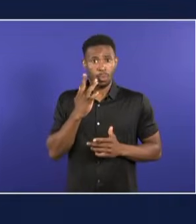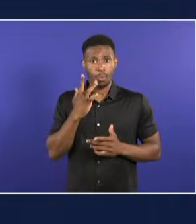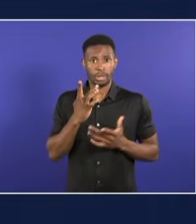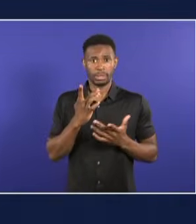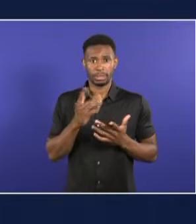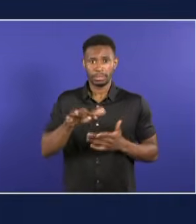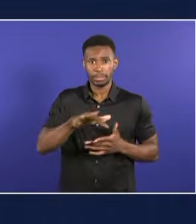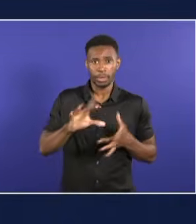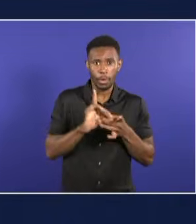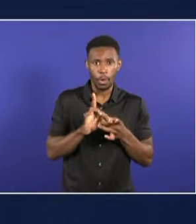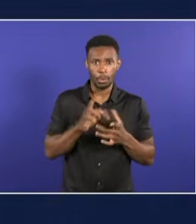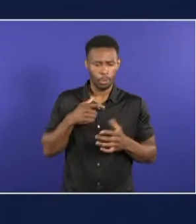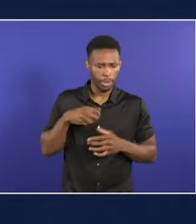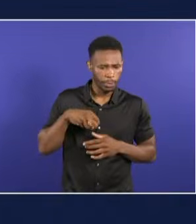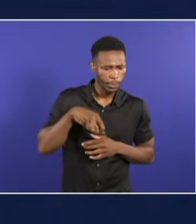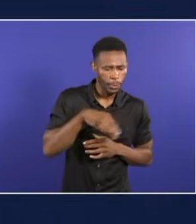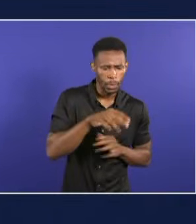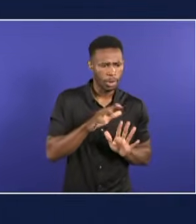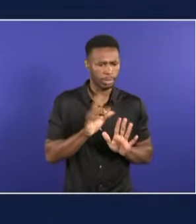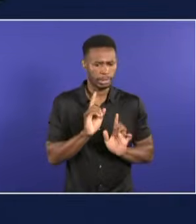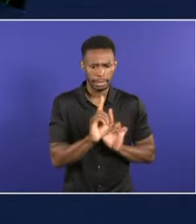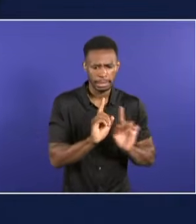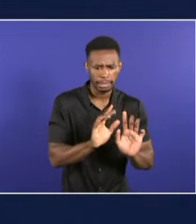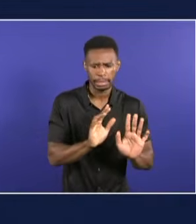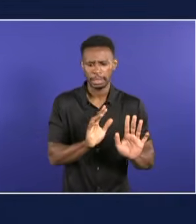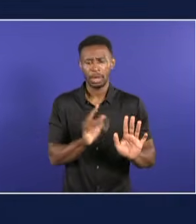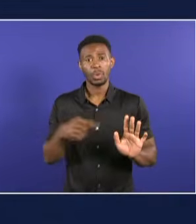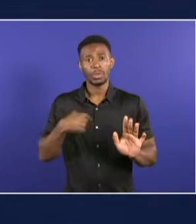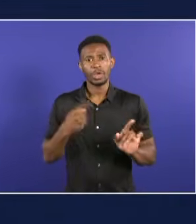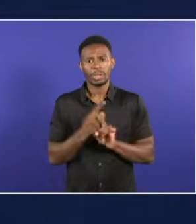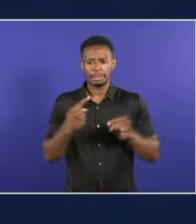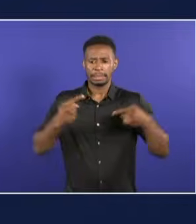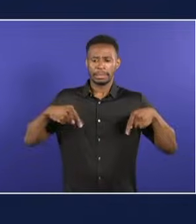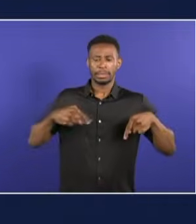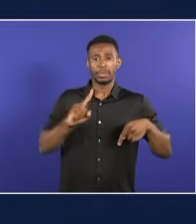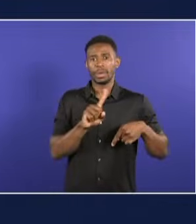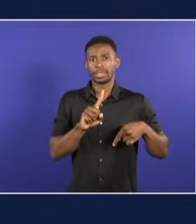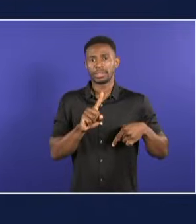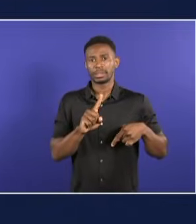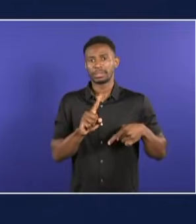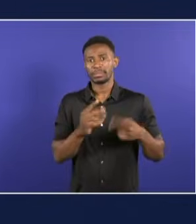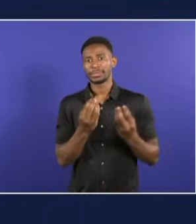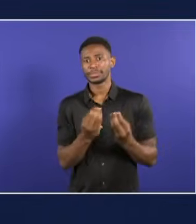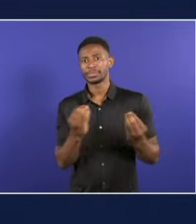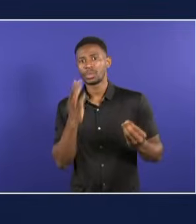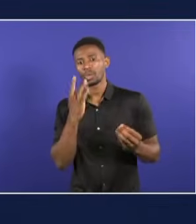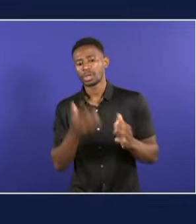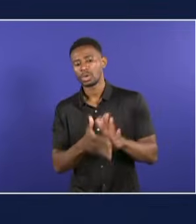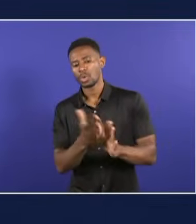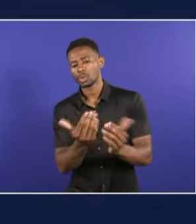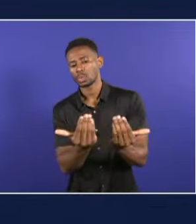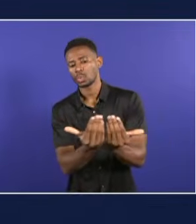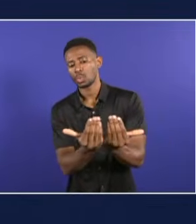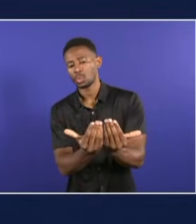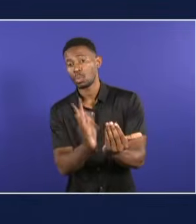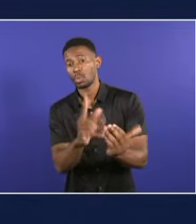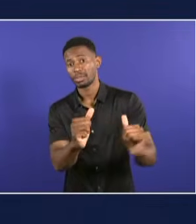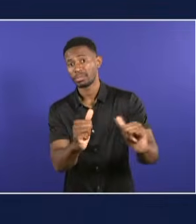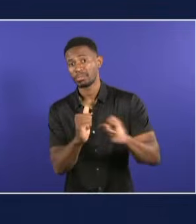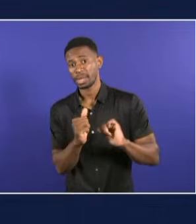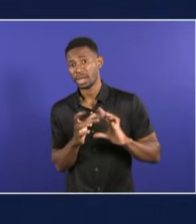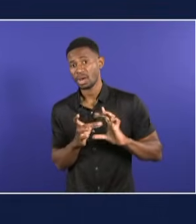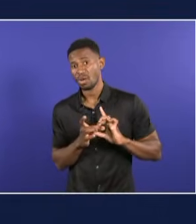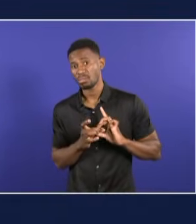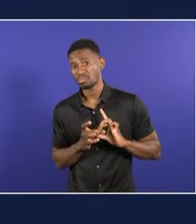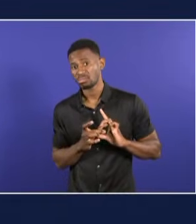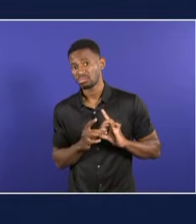our homes. The fear that our children won't make it home from school. The fear of every woman, knowing that you are